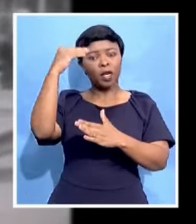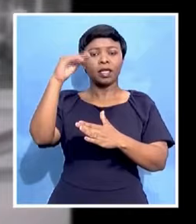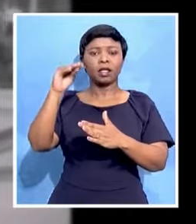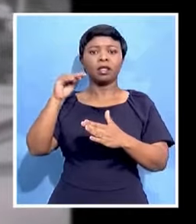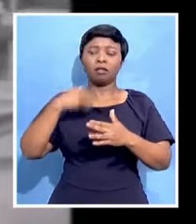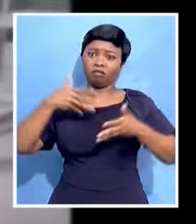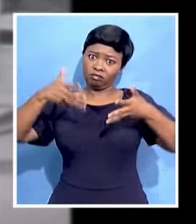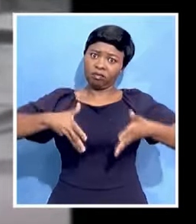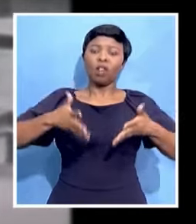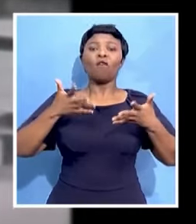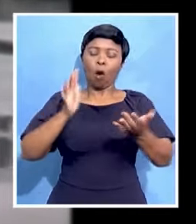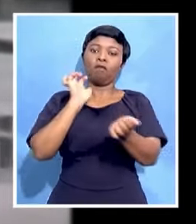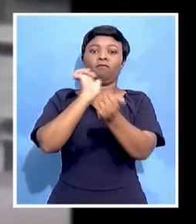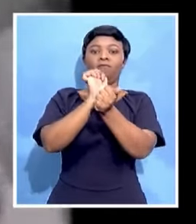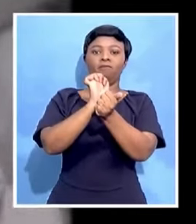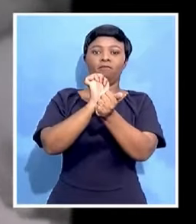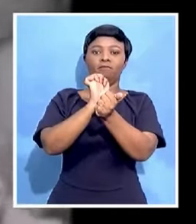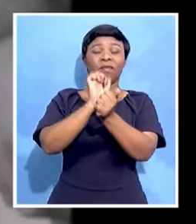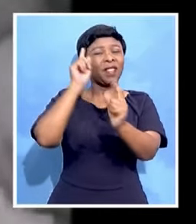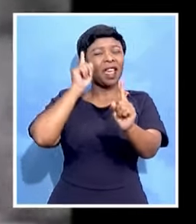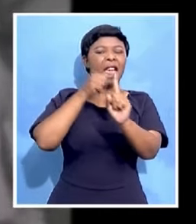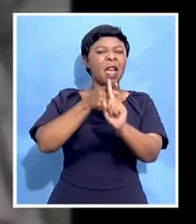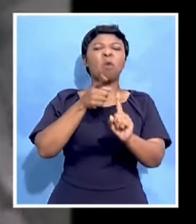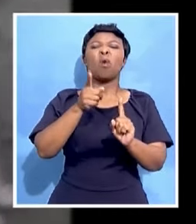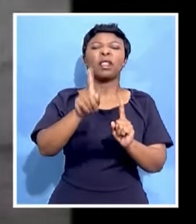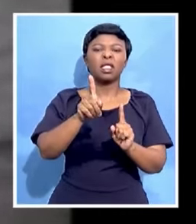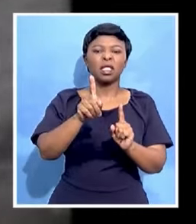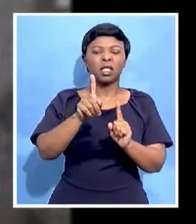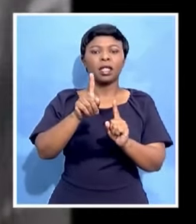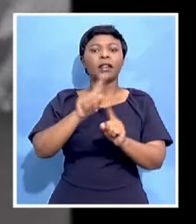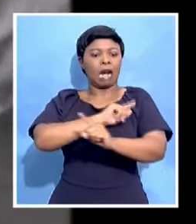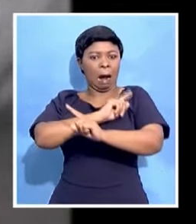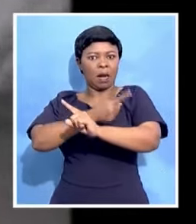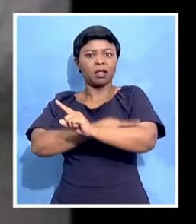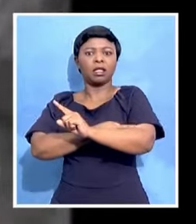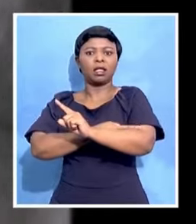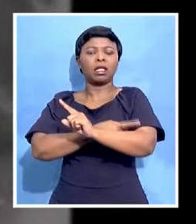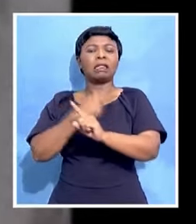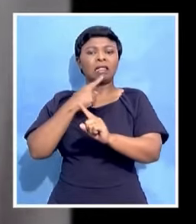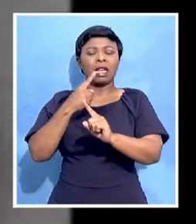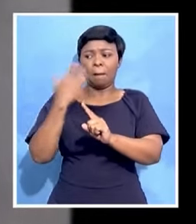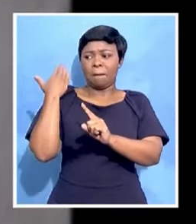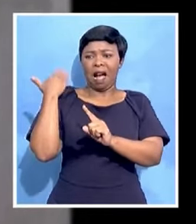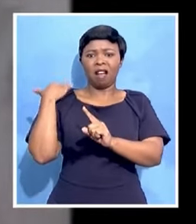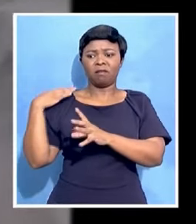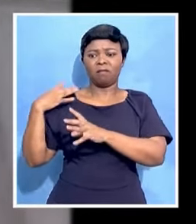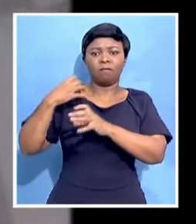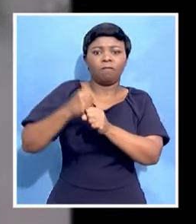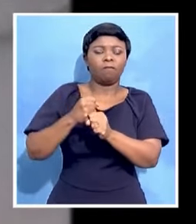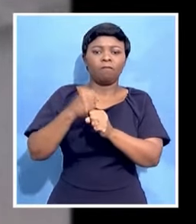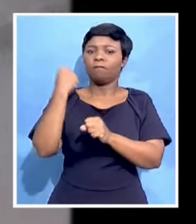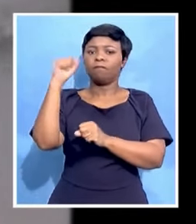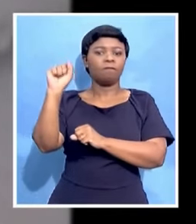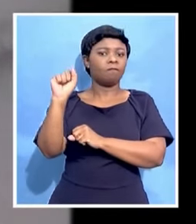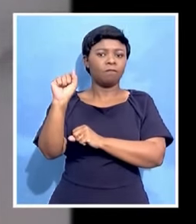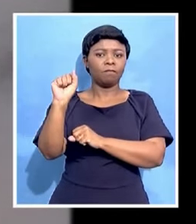cells to full capacity for not carrying a pass. The march was peaceful, and the anticipation of loss of life